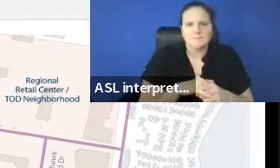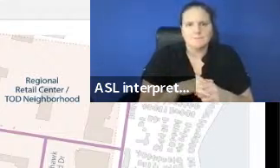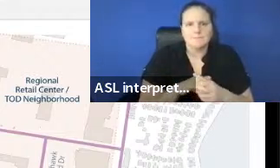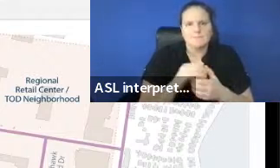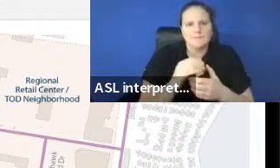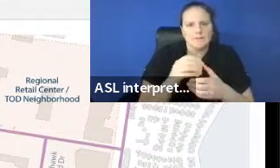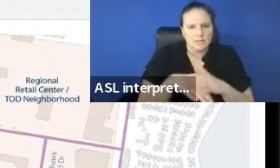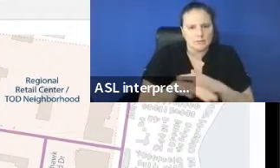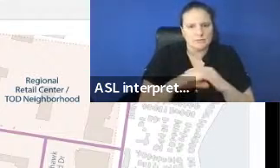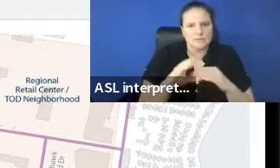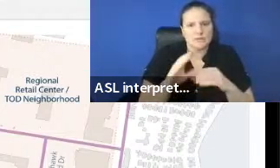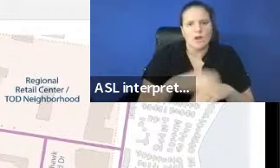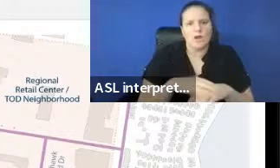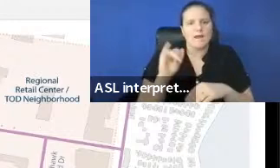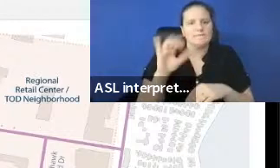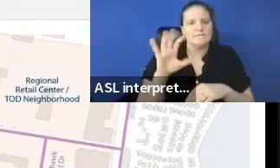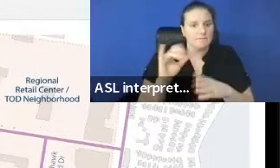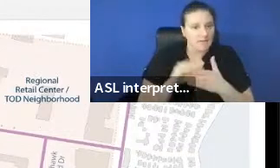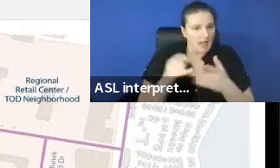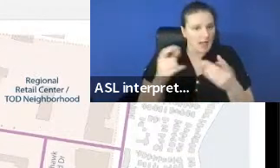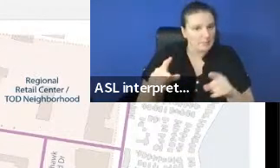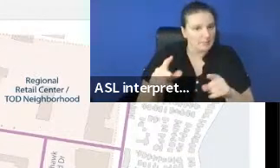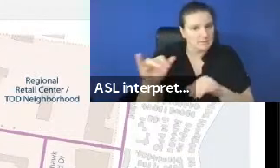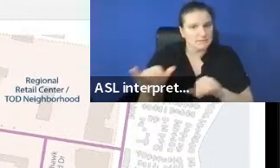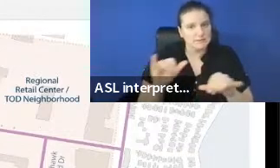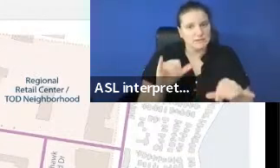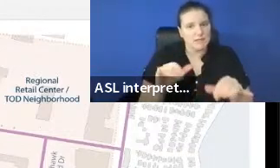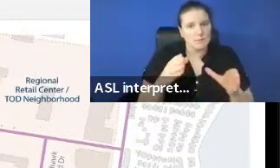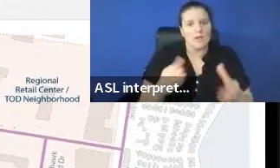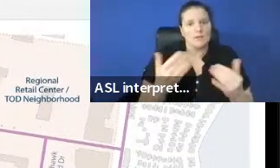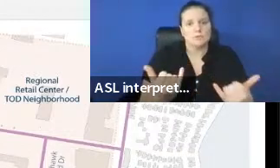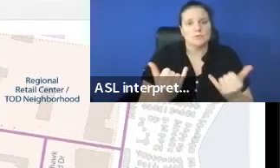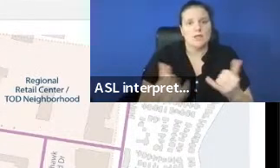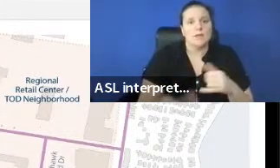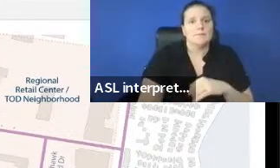I-5? Does that all happen the same way it does today?